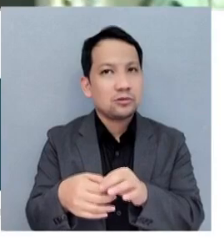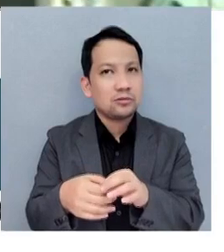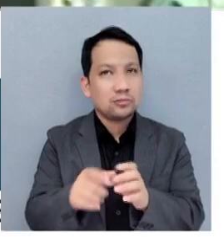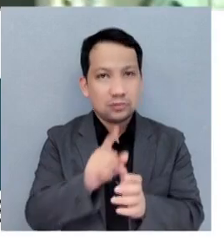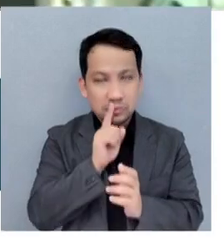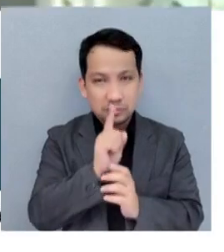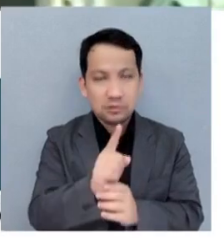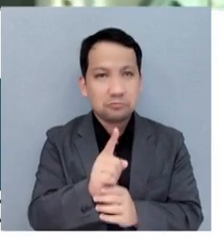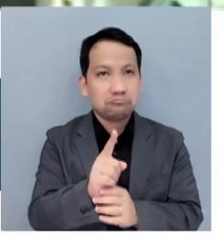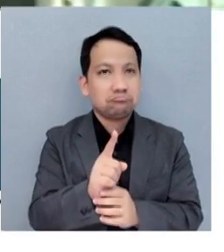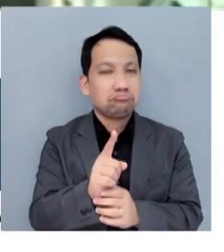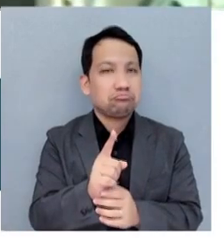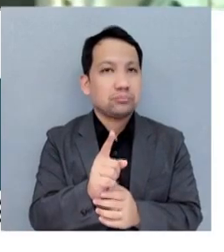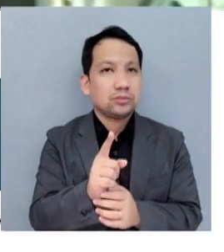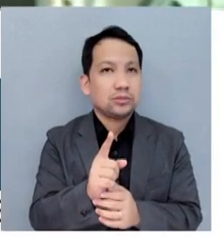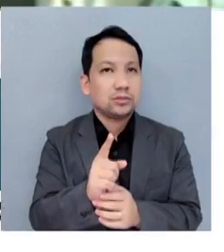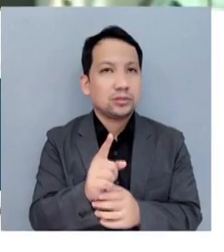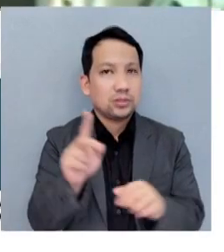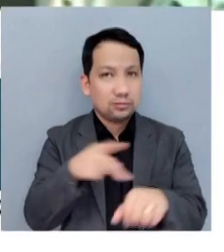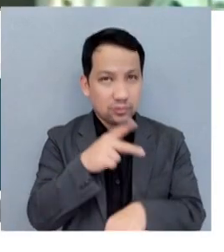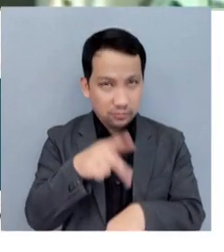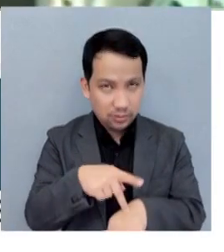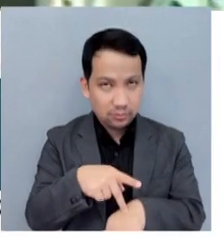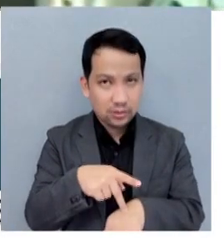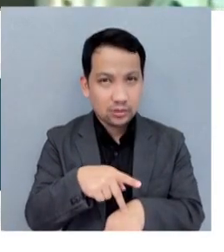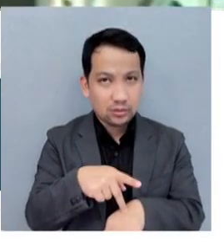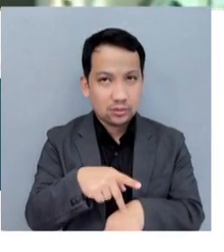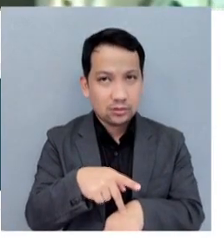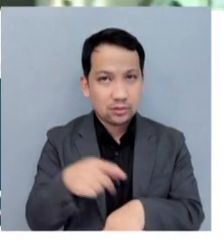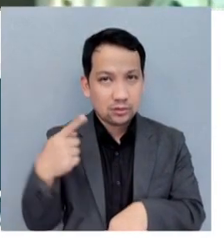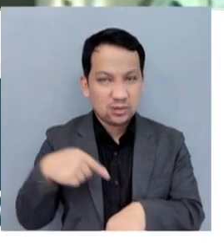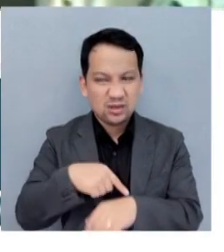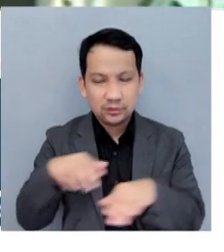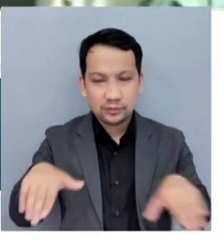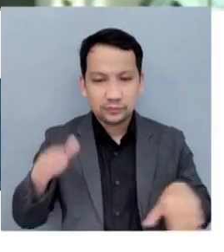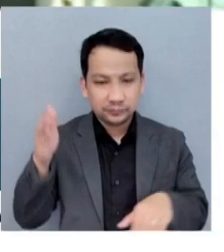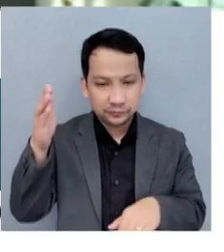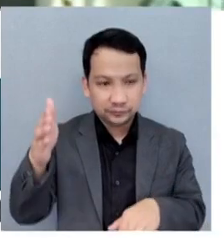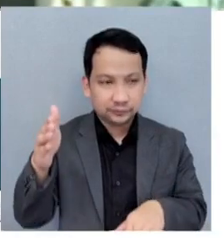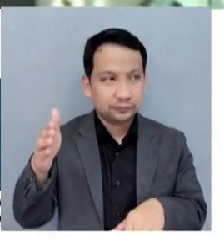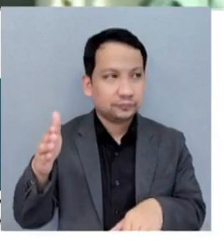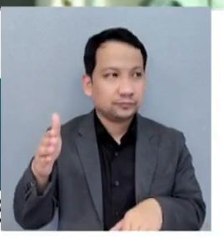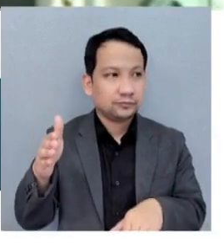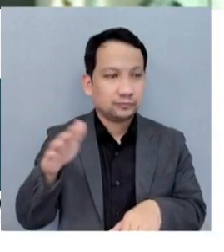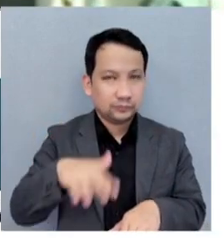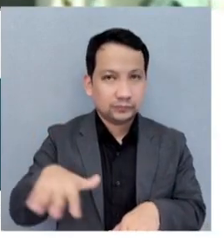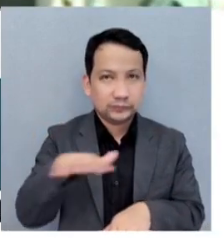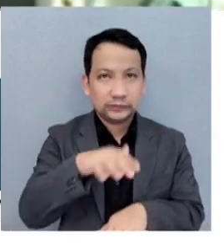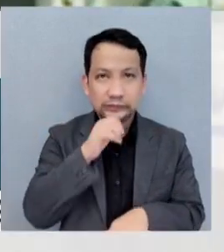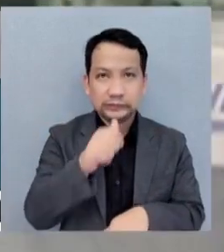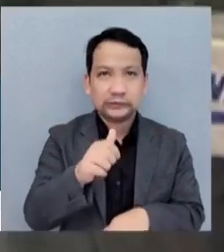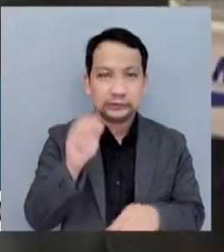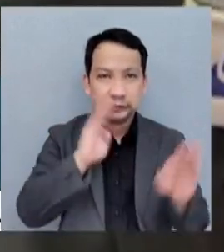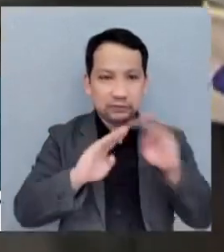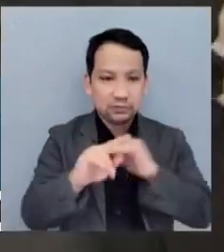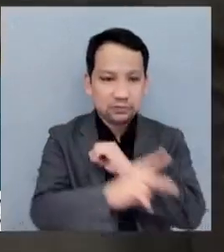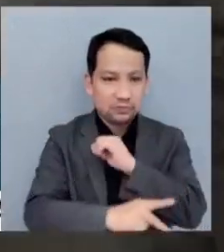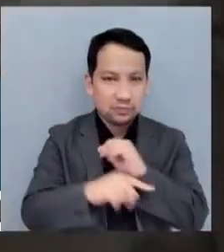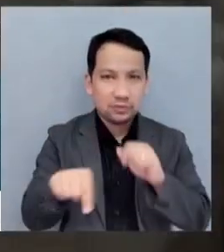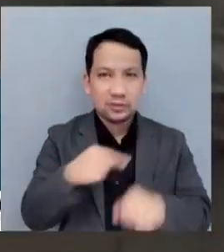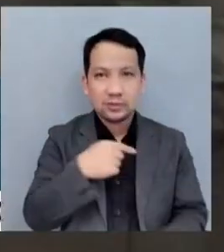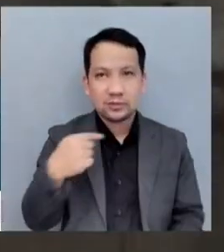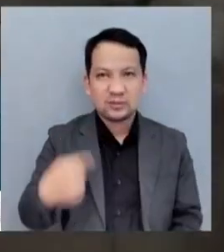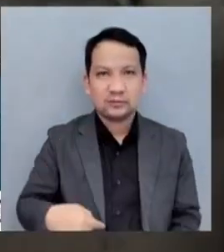that the Philippines, for the sake of our children and our grandchildren, does not become a province of China. This is